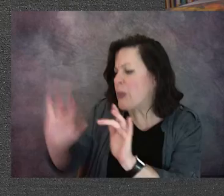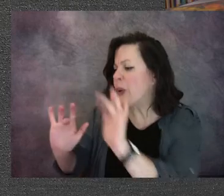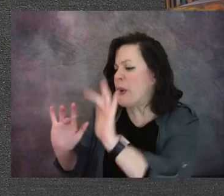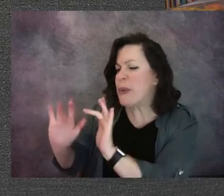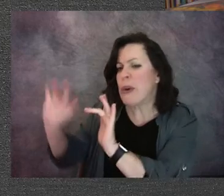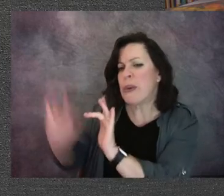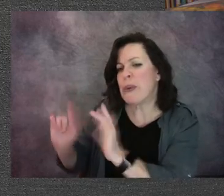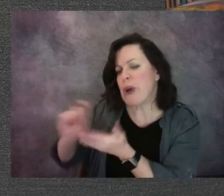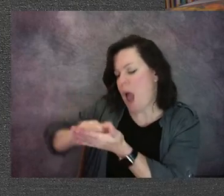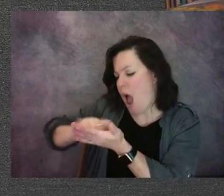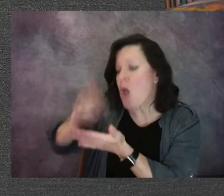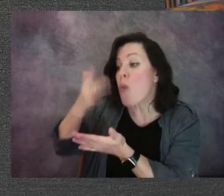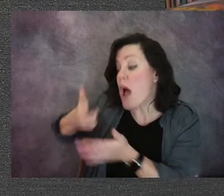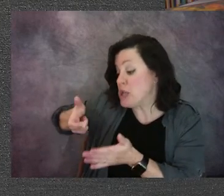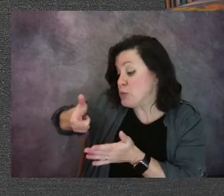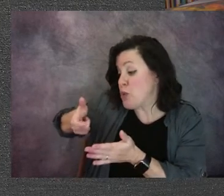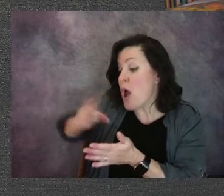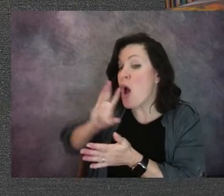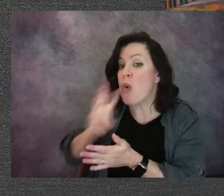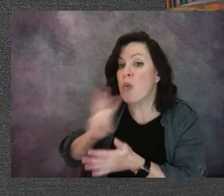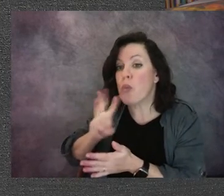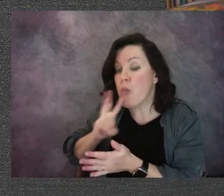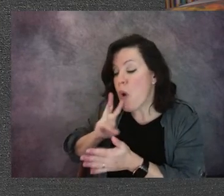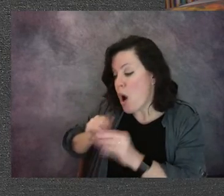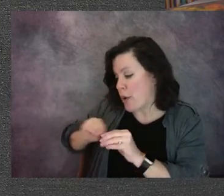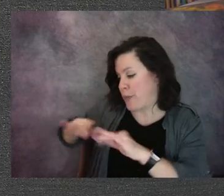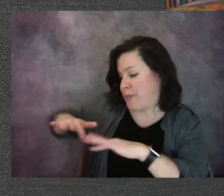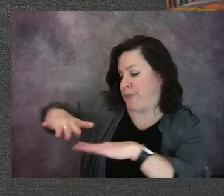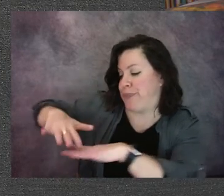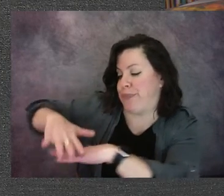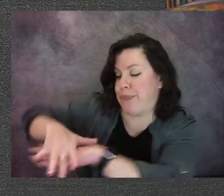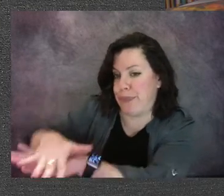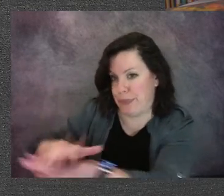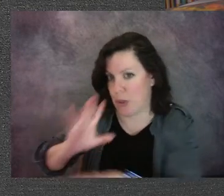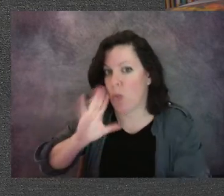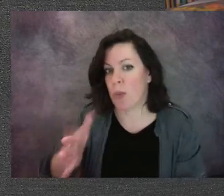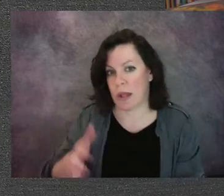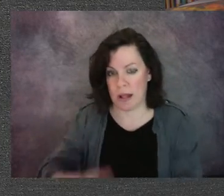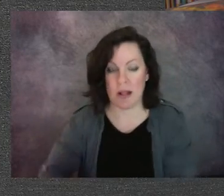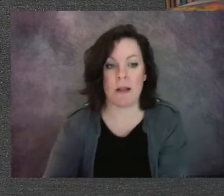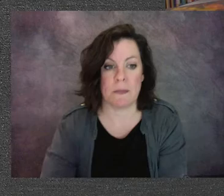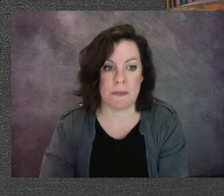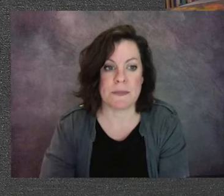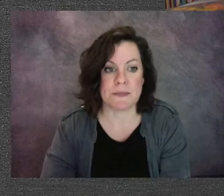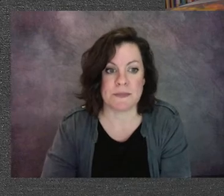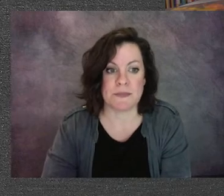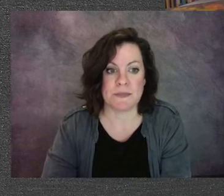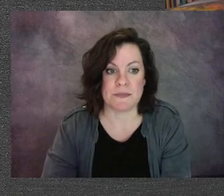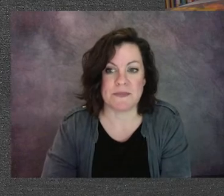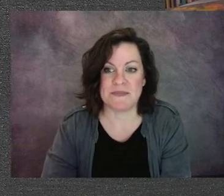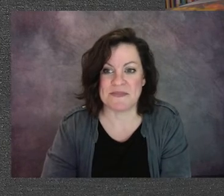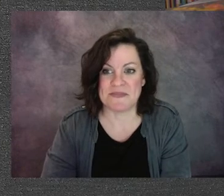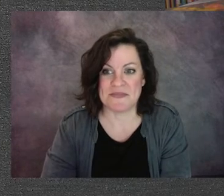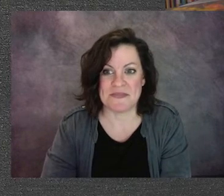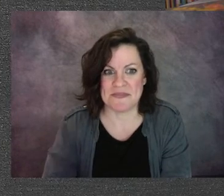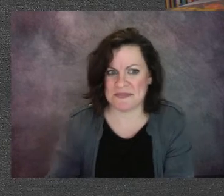too, because when we go ahead and squirt the coffee filter with the water, everything's gonna kind of blend